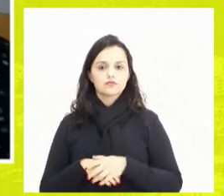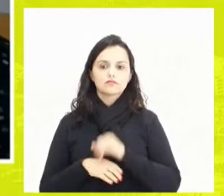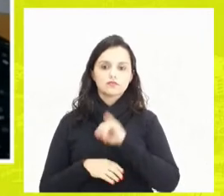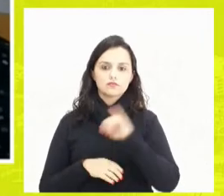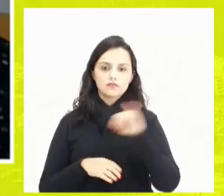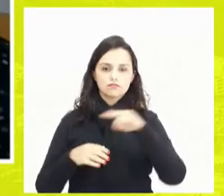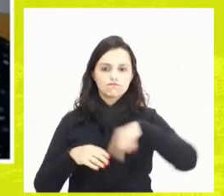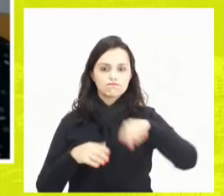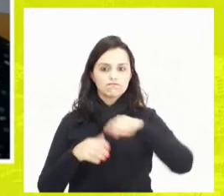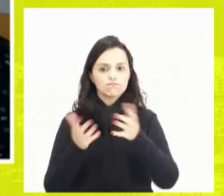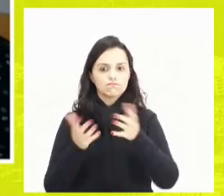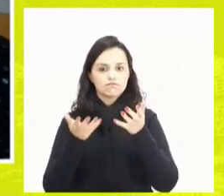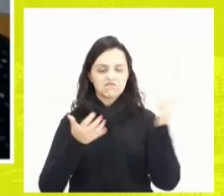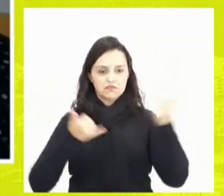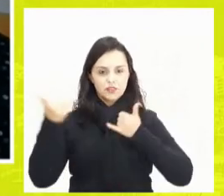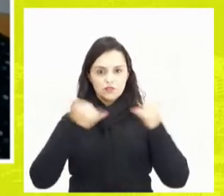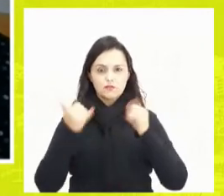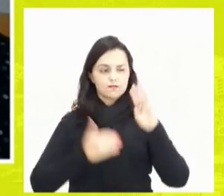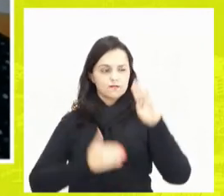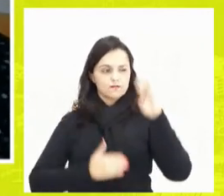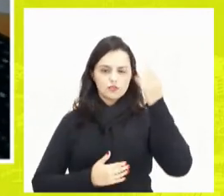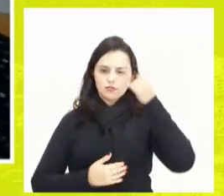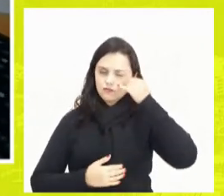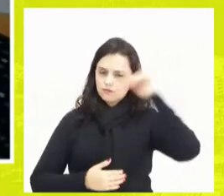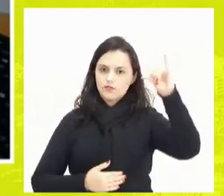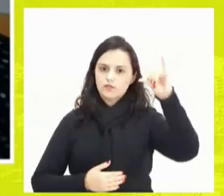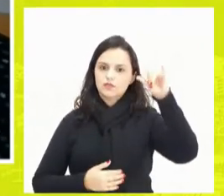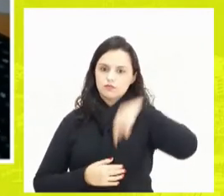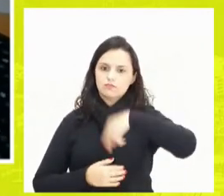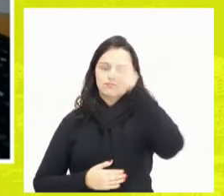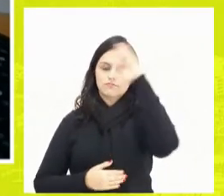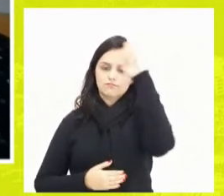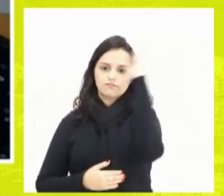brazil it's interesting